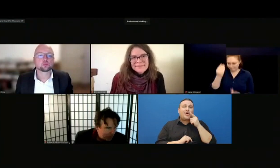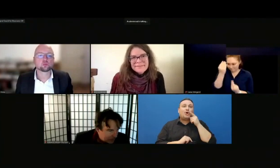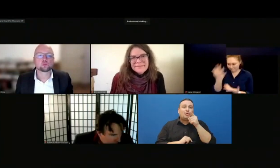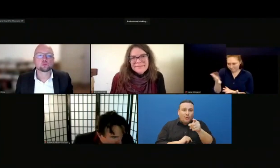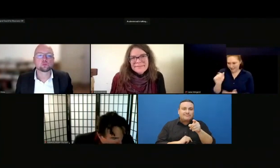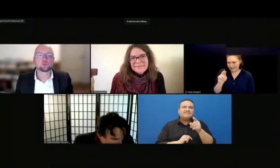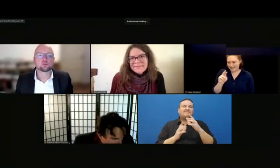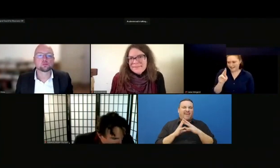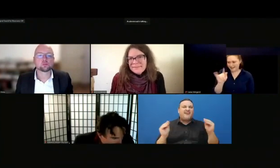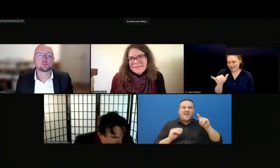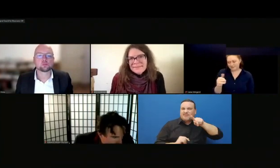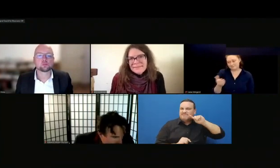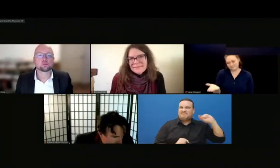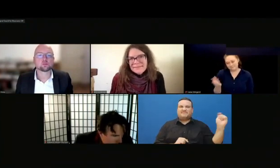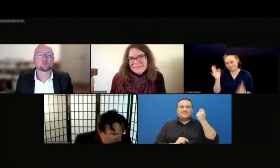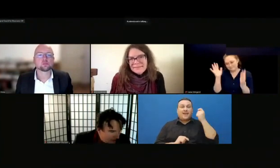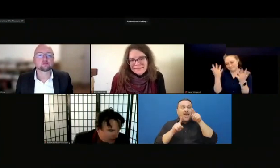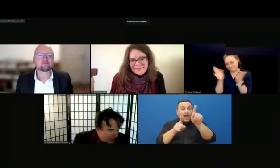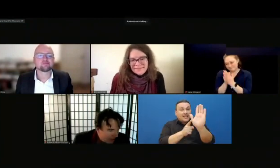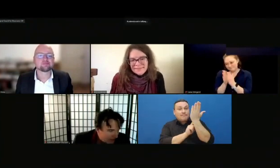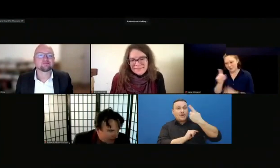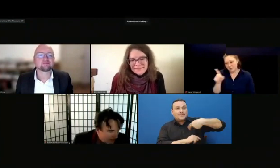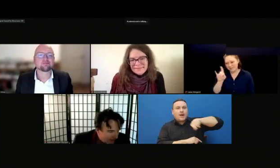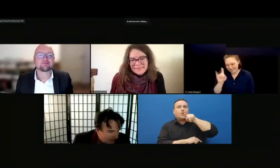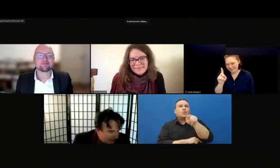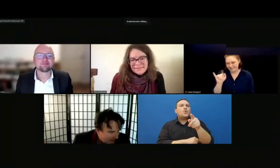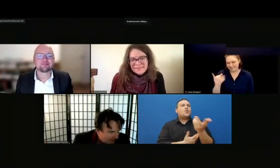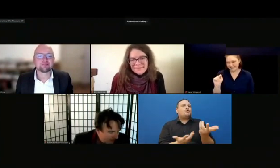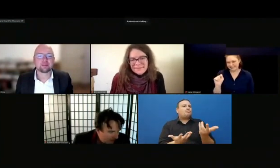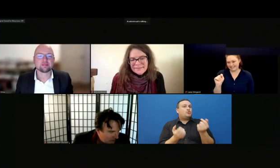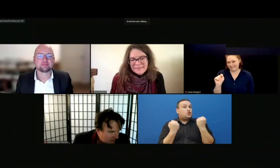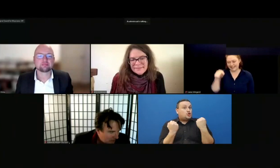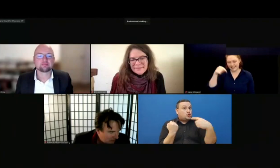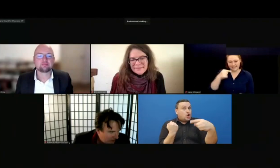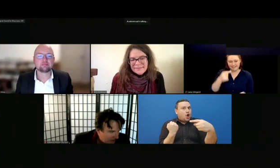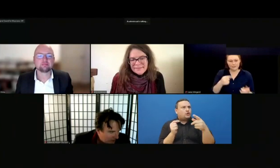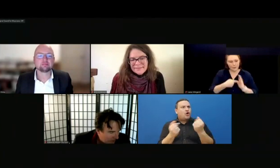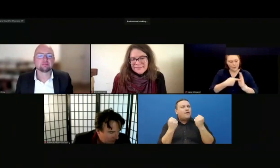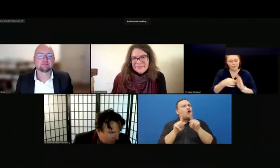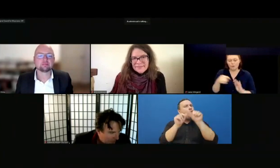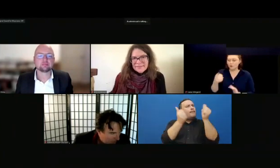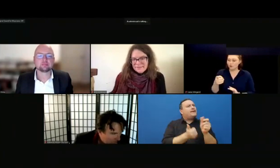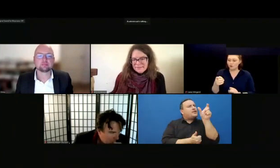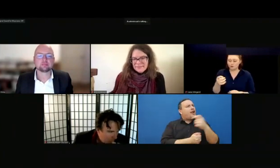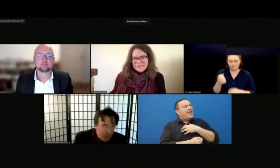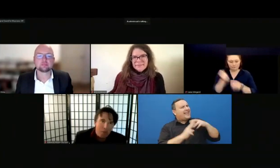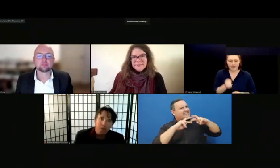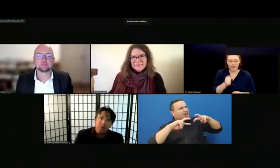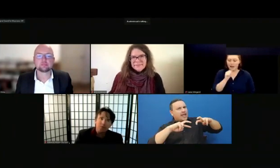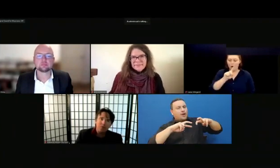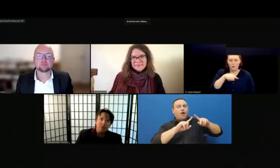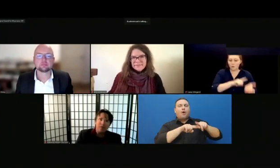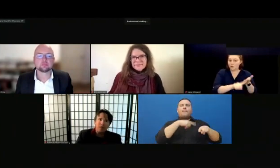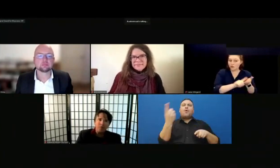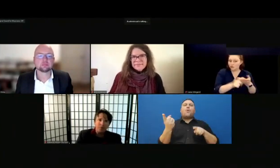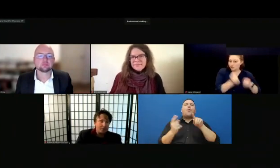today. You did it. And this demonstrates your strength not only as a researcher, but